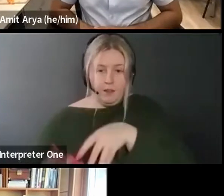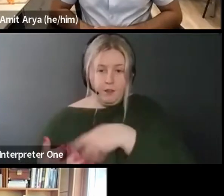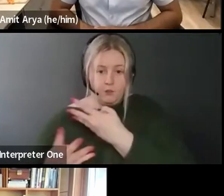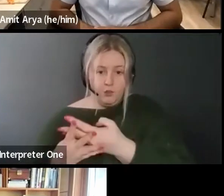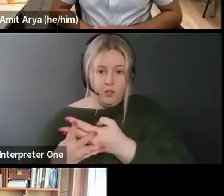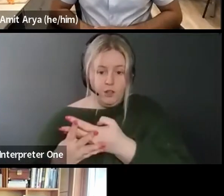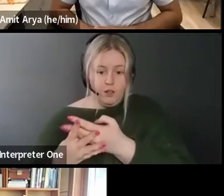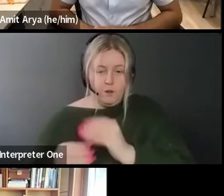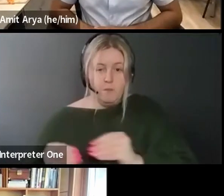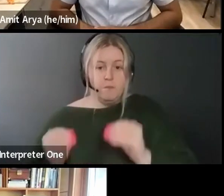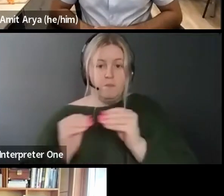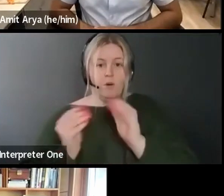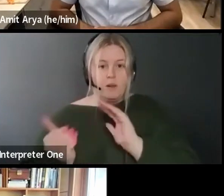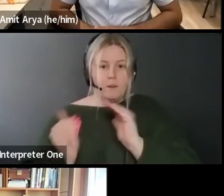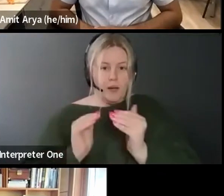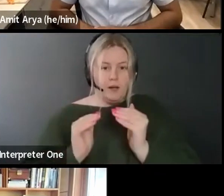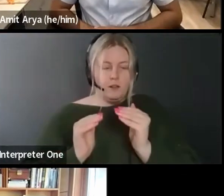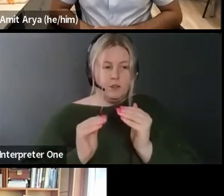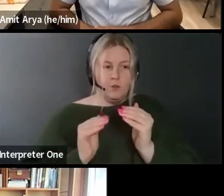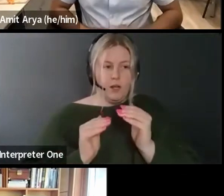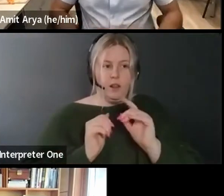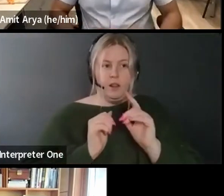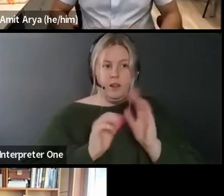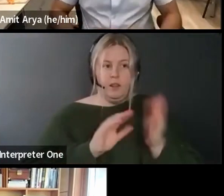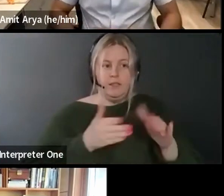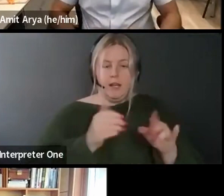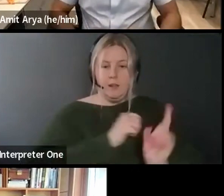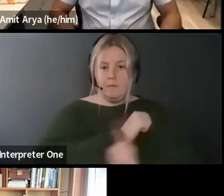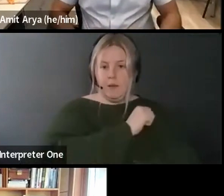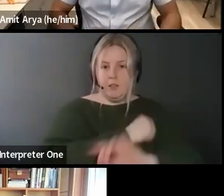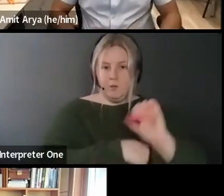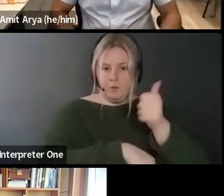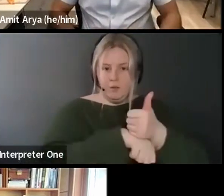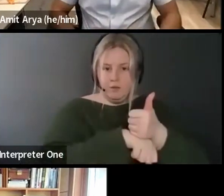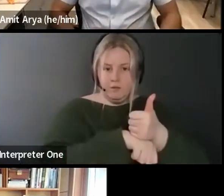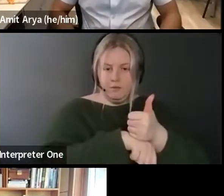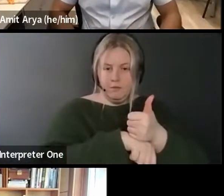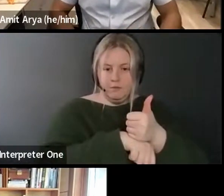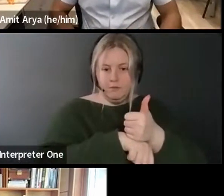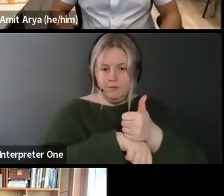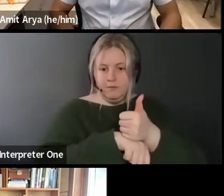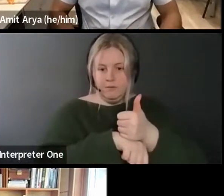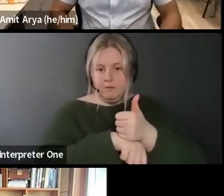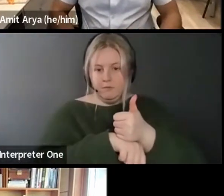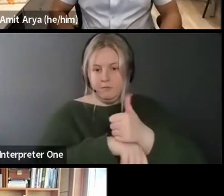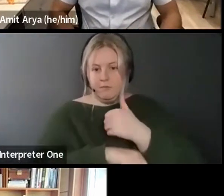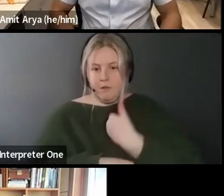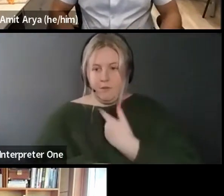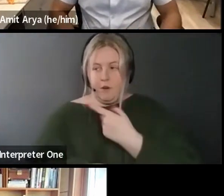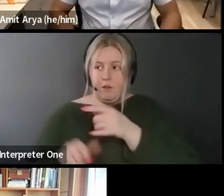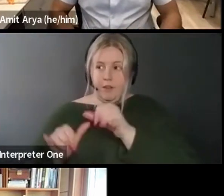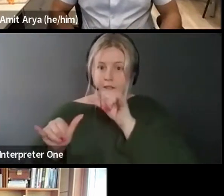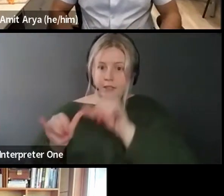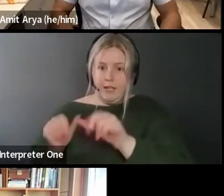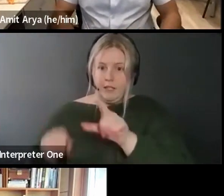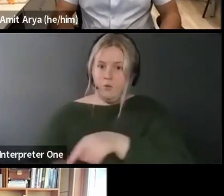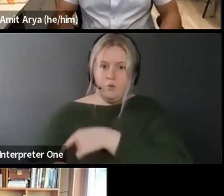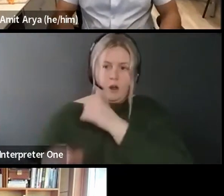than when the death penalty was there in terms of like died by incarceration because they stay there for too